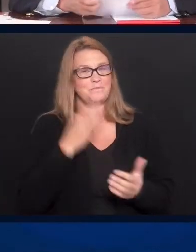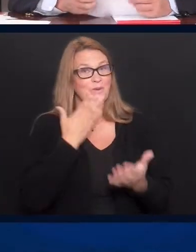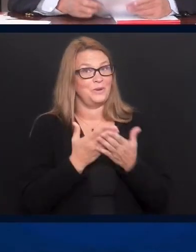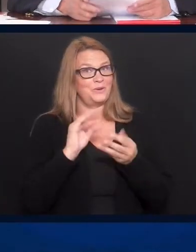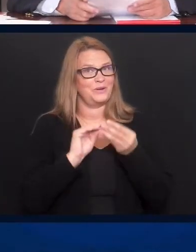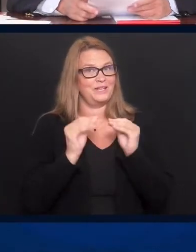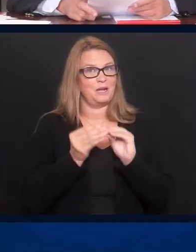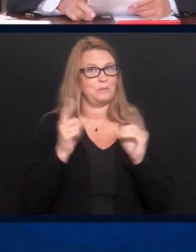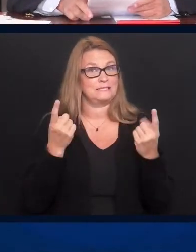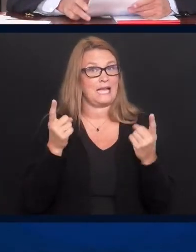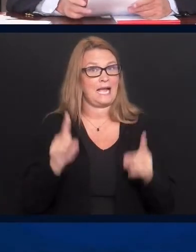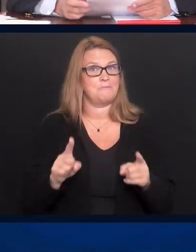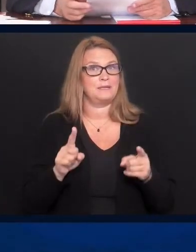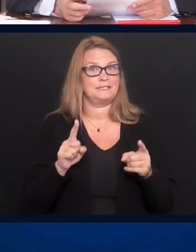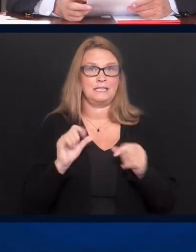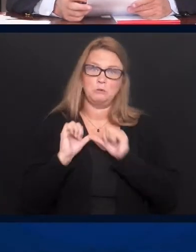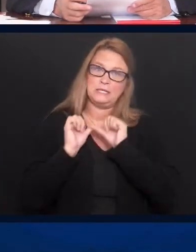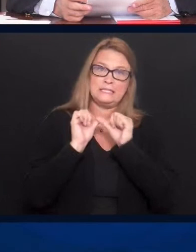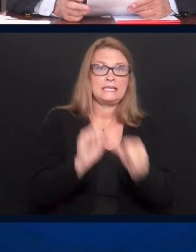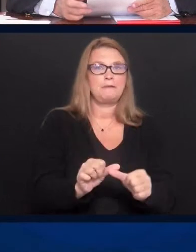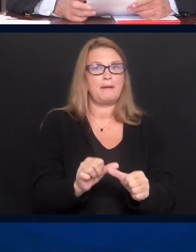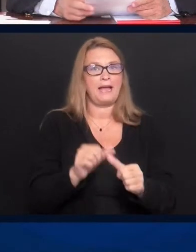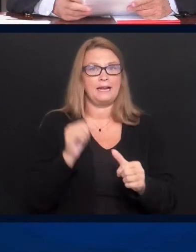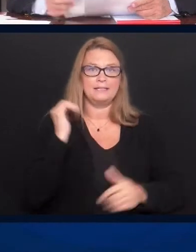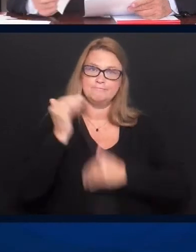numbers coming. We just need to keep at it.